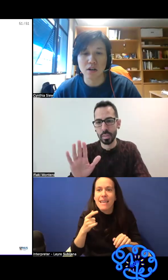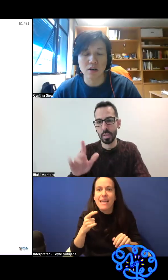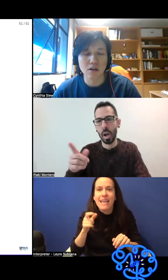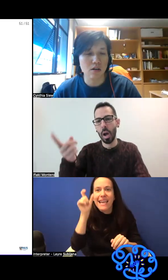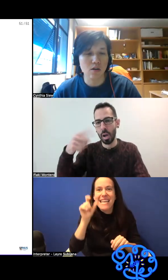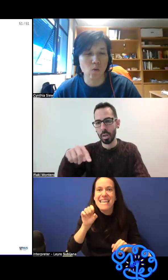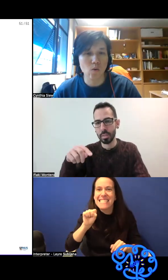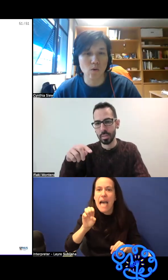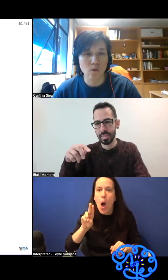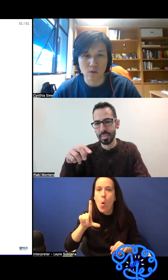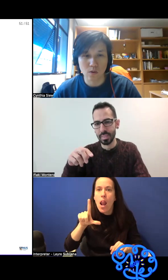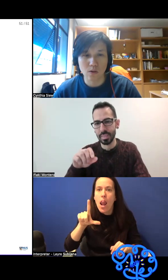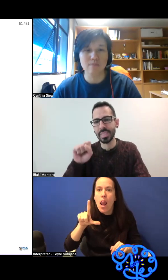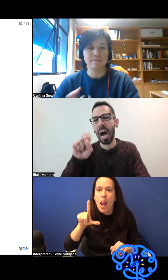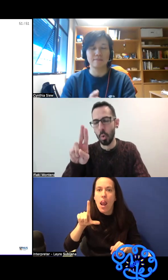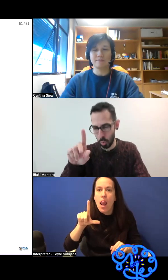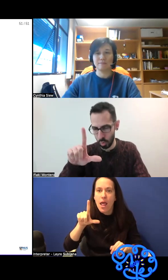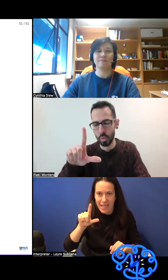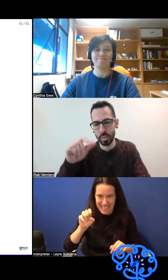Could the interpreters please